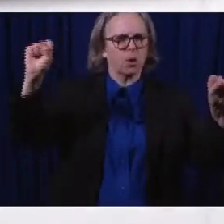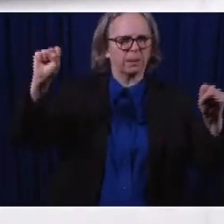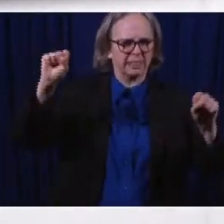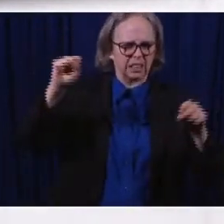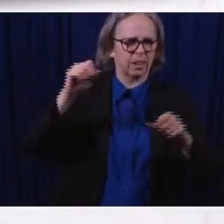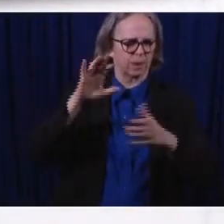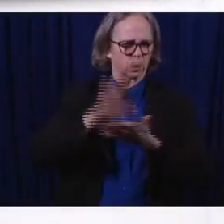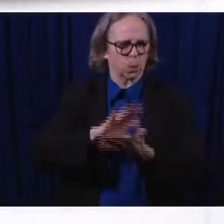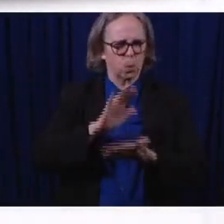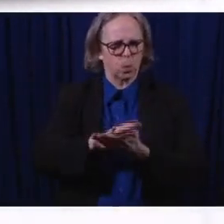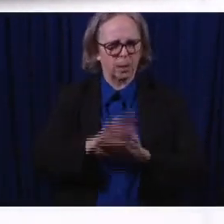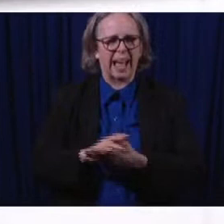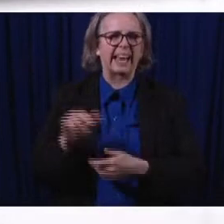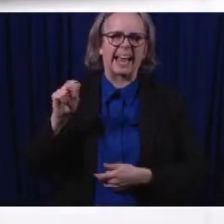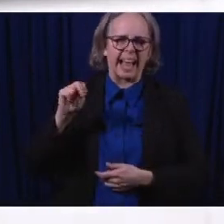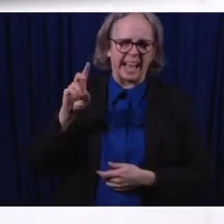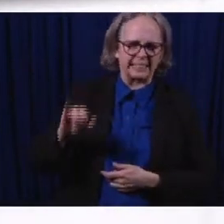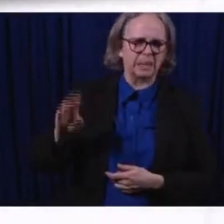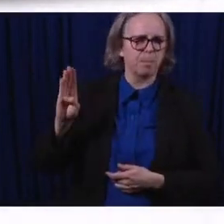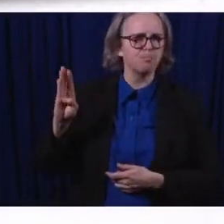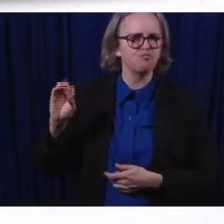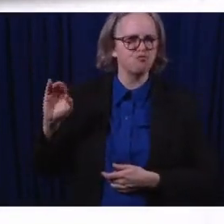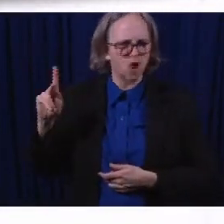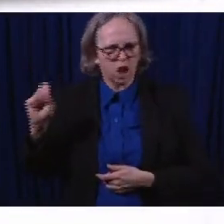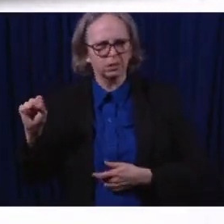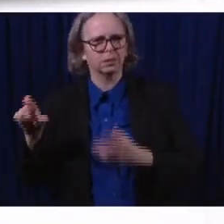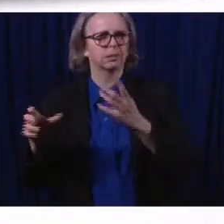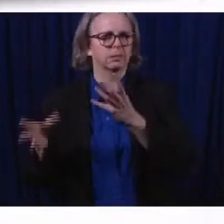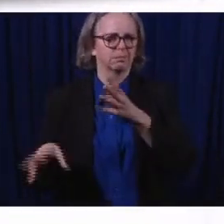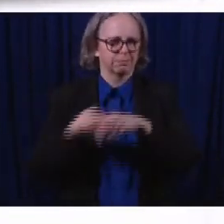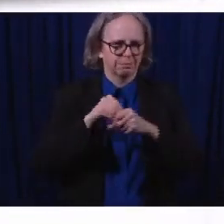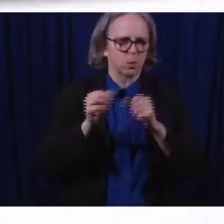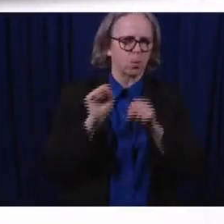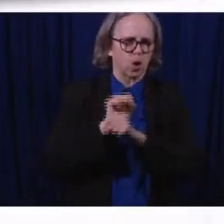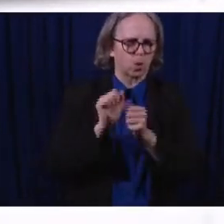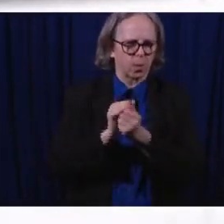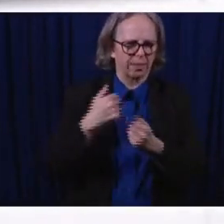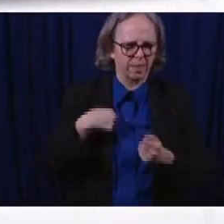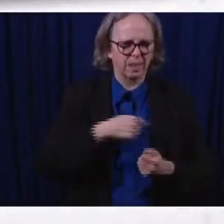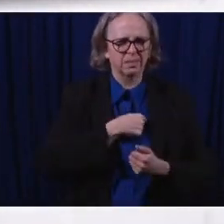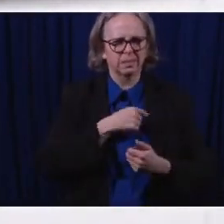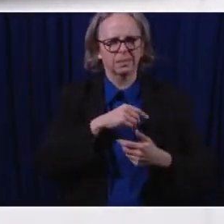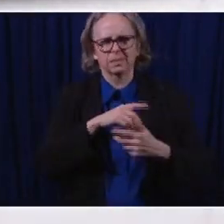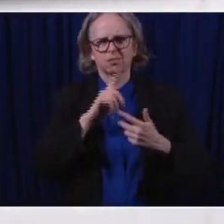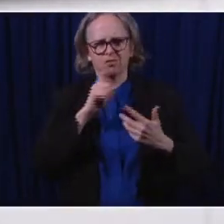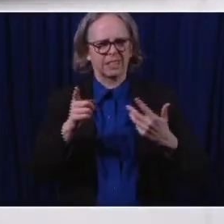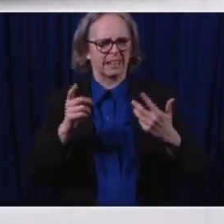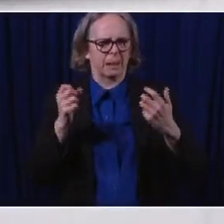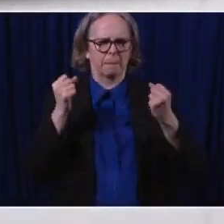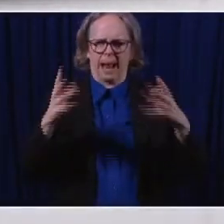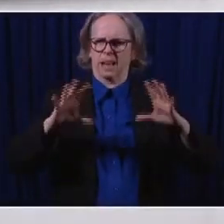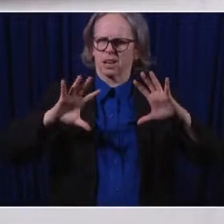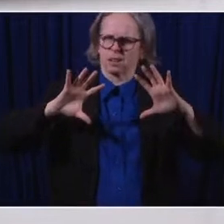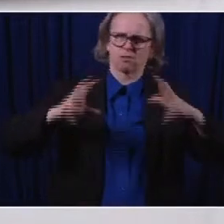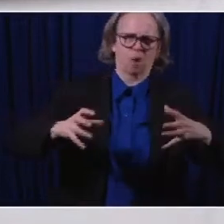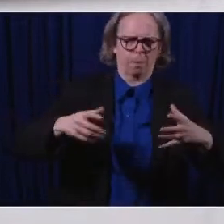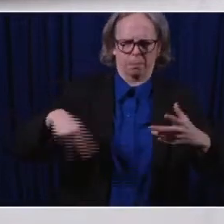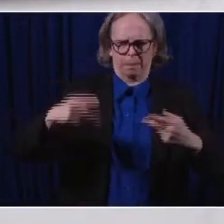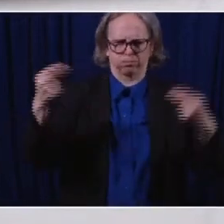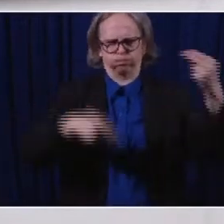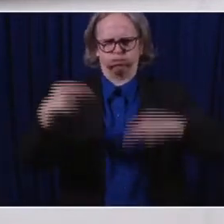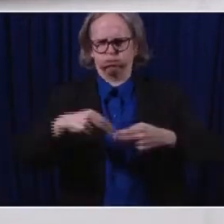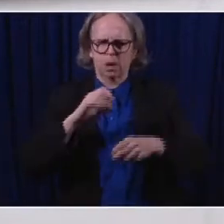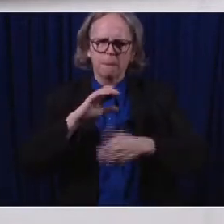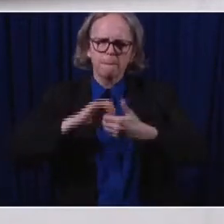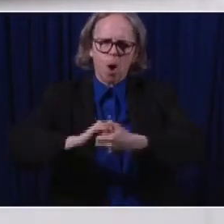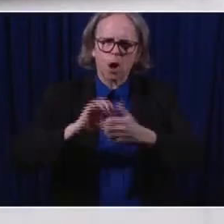today, who's with the Ohio Valley ESC superintendent there. So we've got a great group of people that we've been partnering with on this